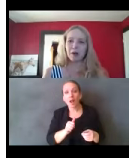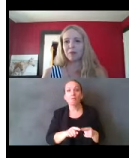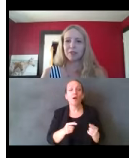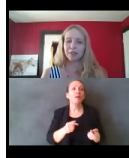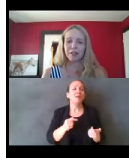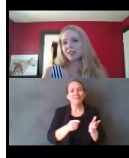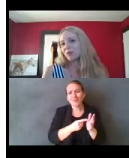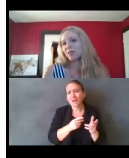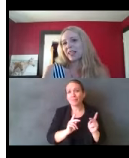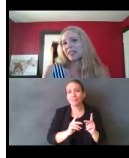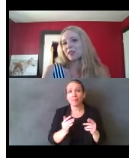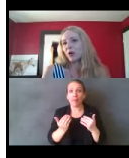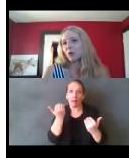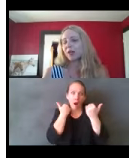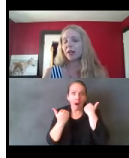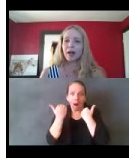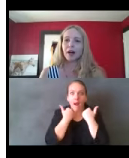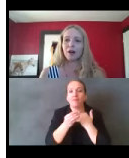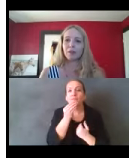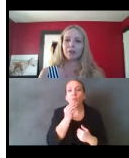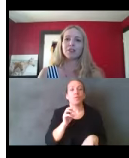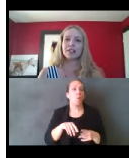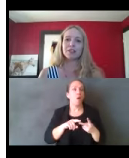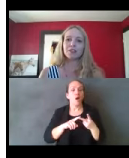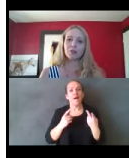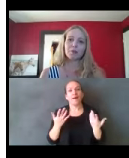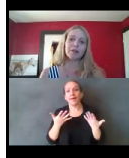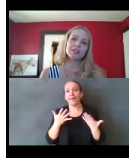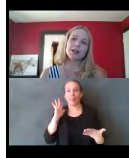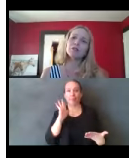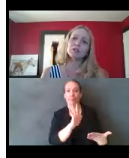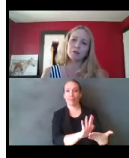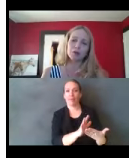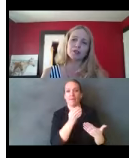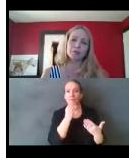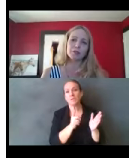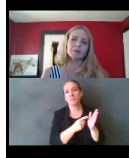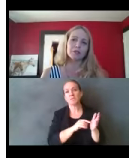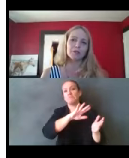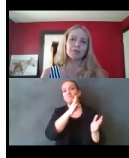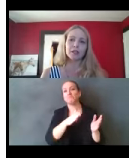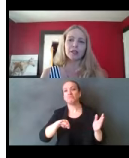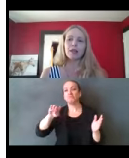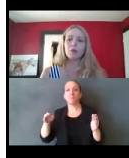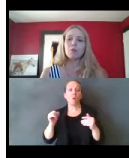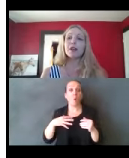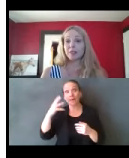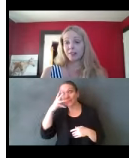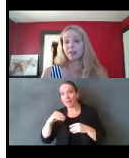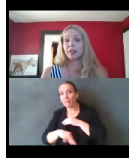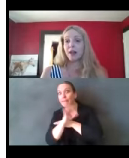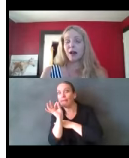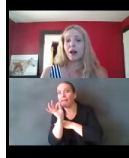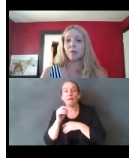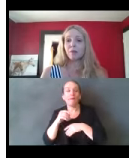sleep problems. And if that's sort of standing alone, there's less concern. But if several of those symptoms seem to be